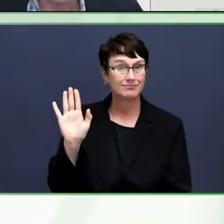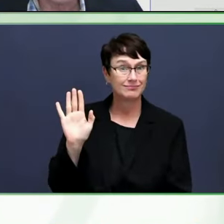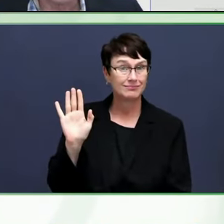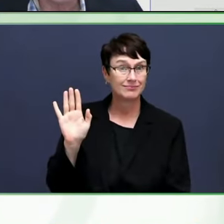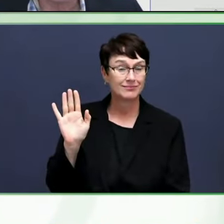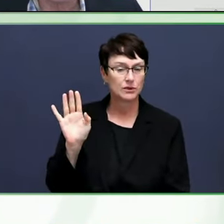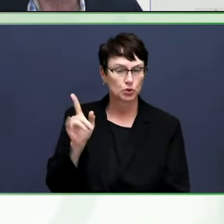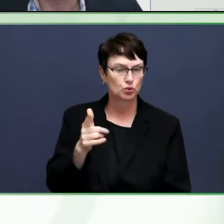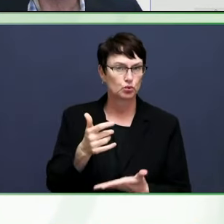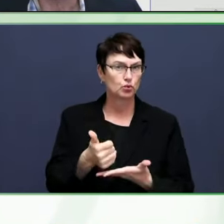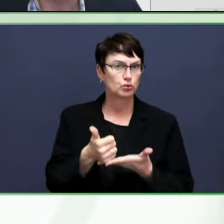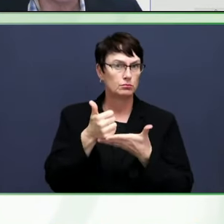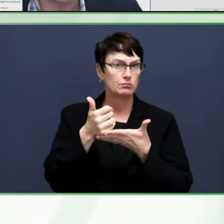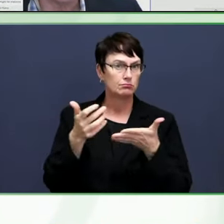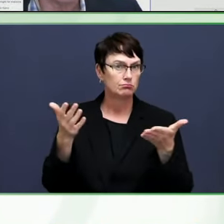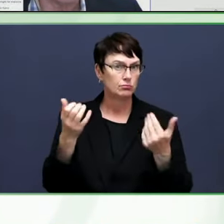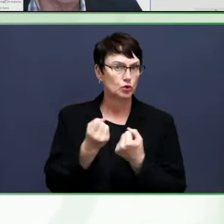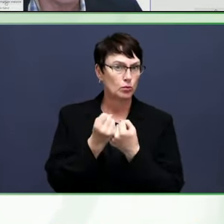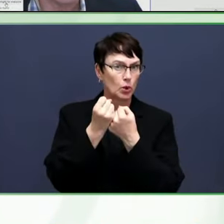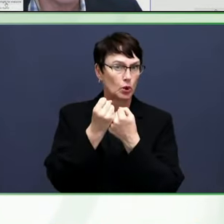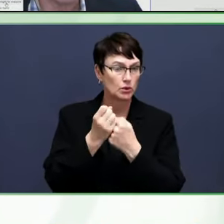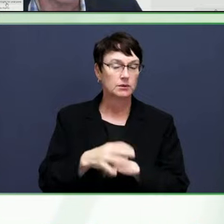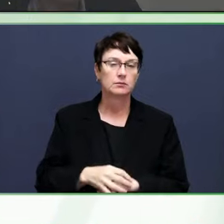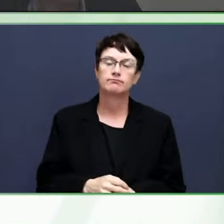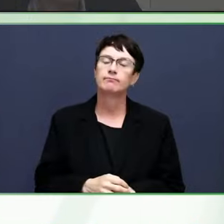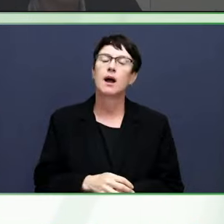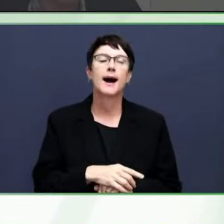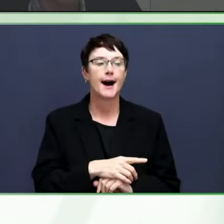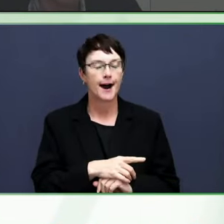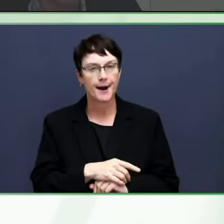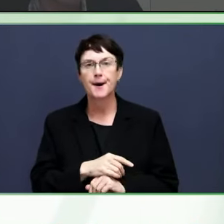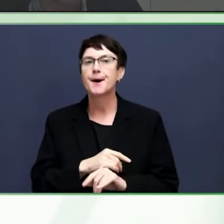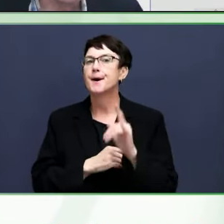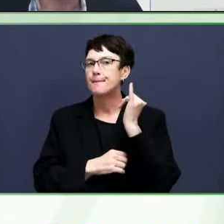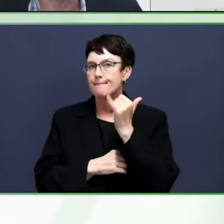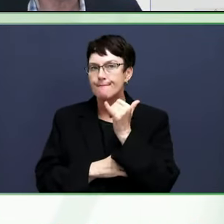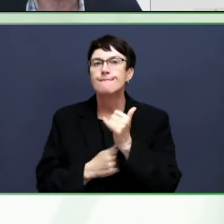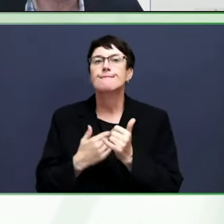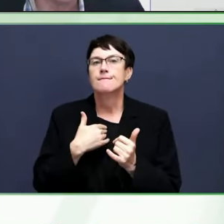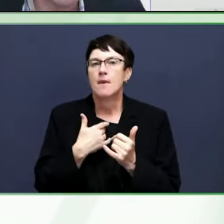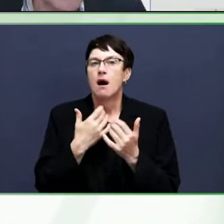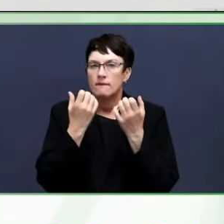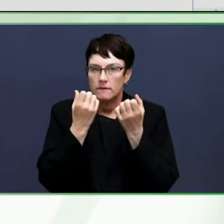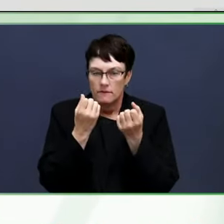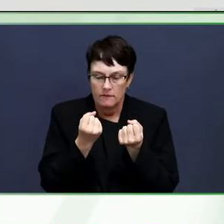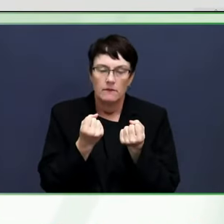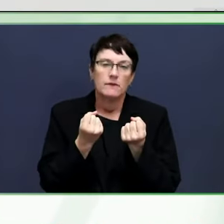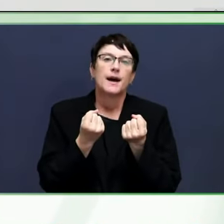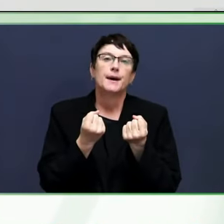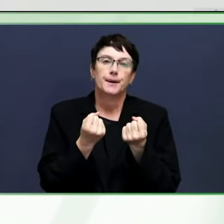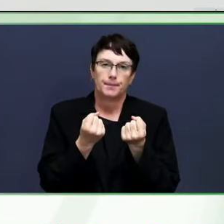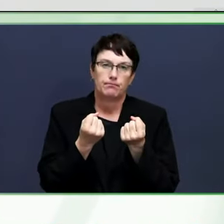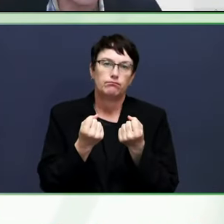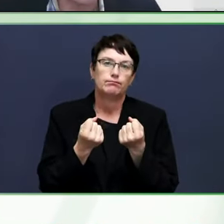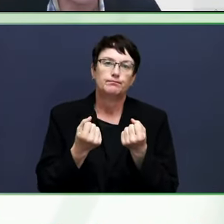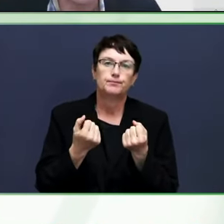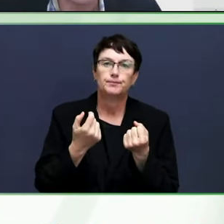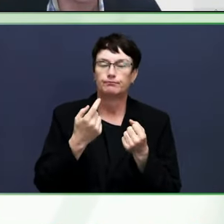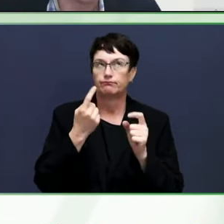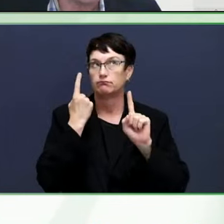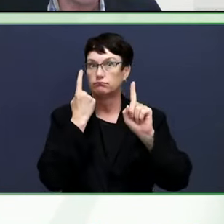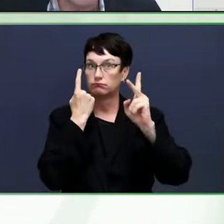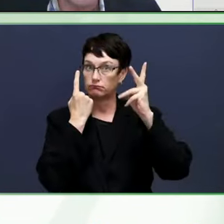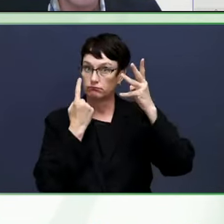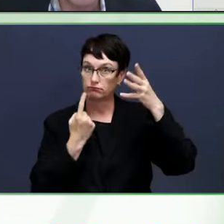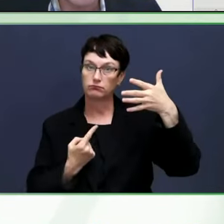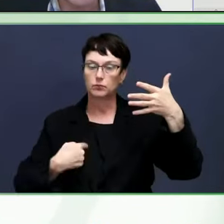achieve these goals, and for example, included in the recovery and resilience